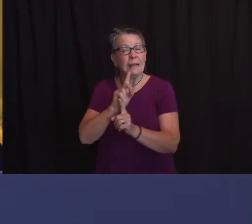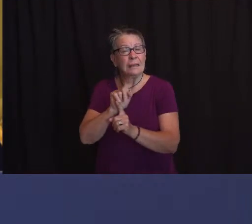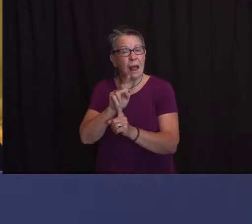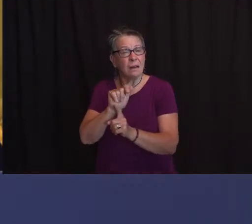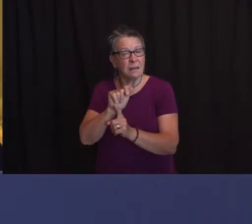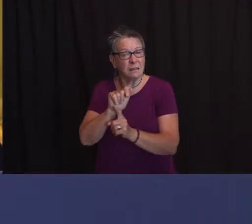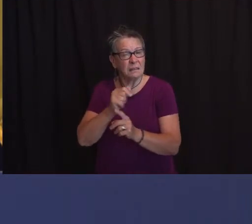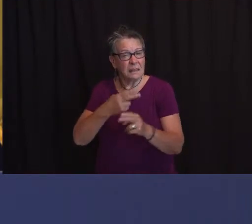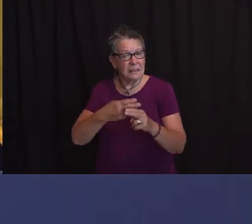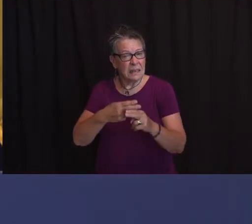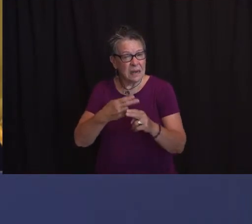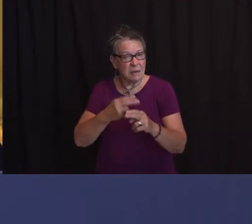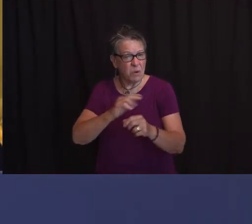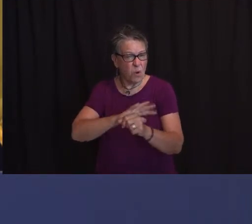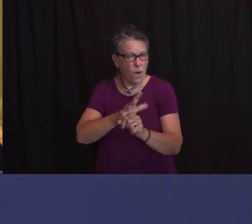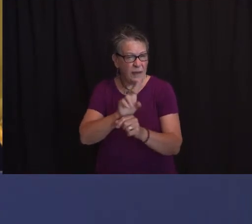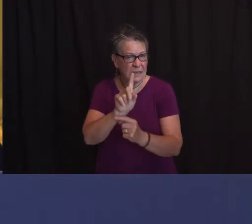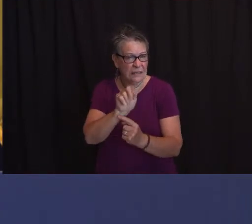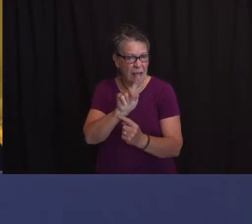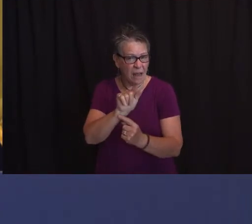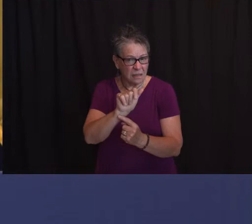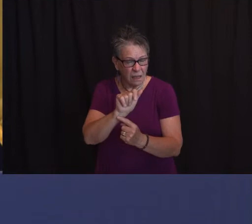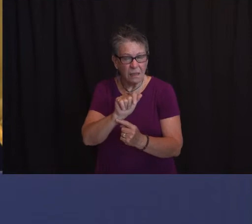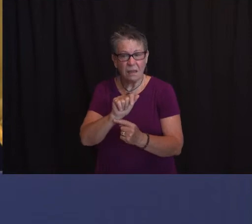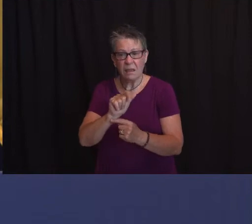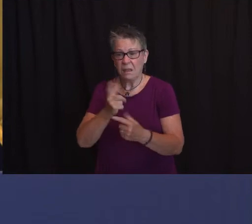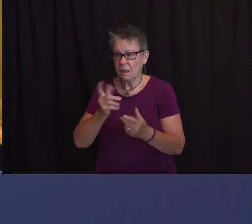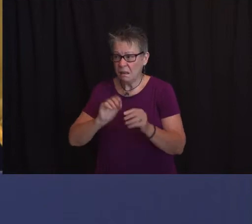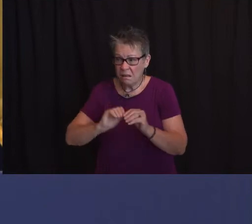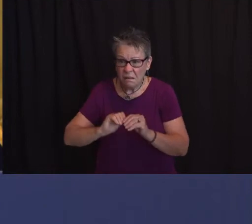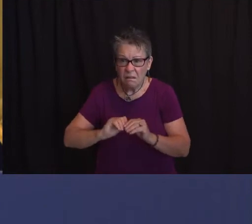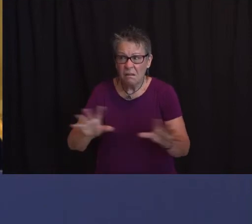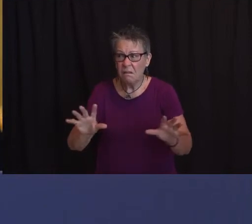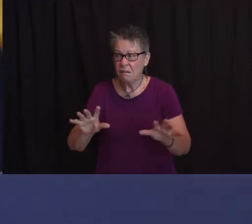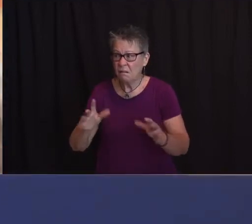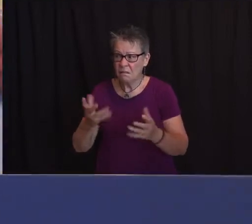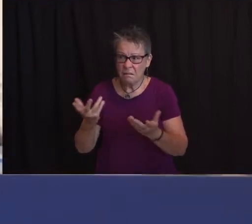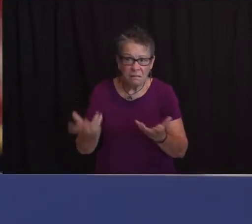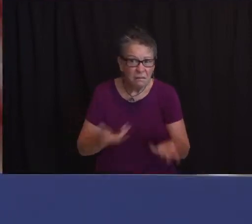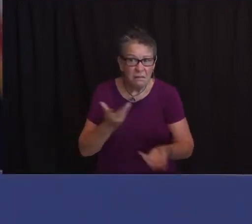if that's what it comes to, or the variant in Delta in particular?